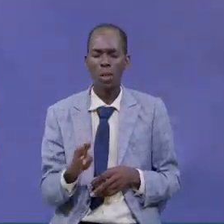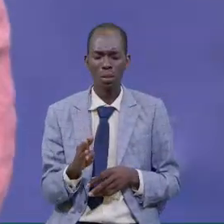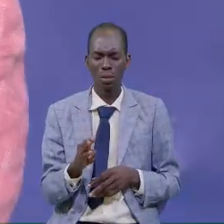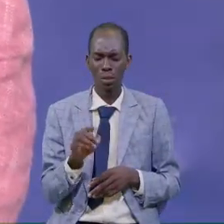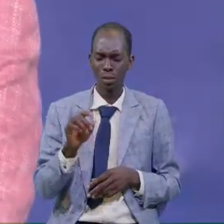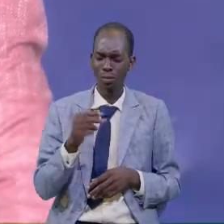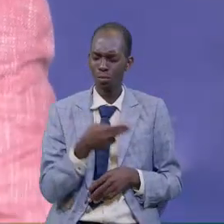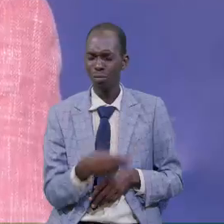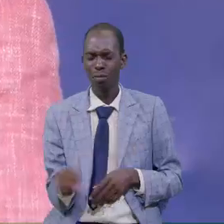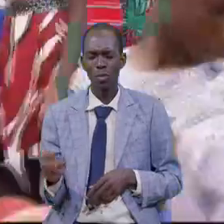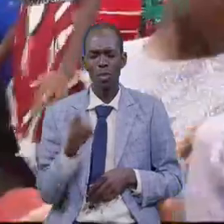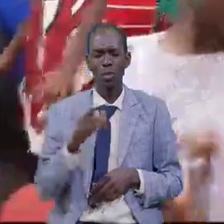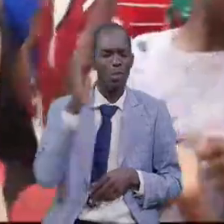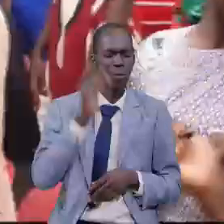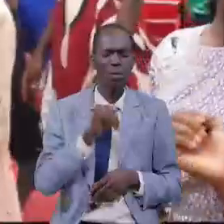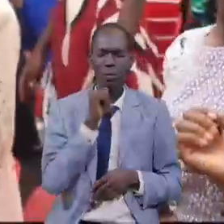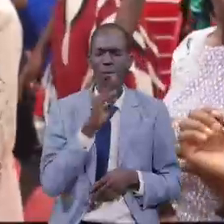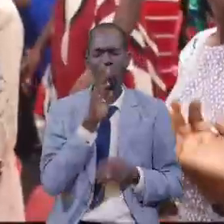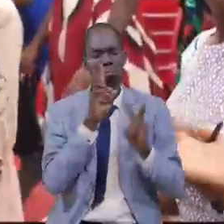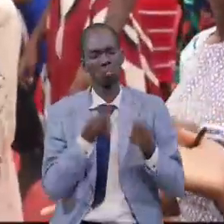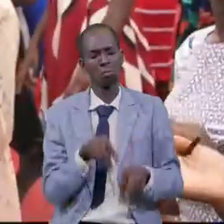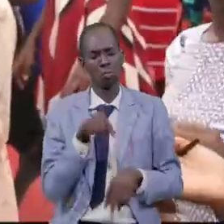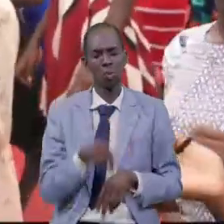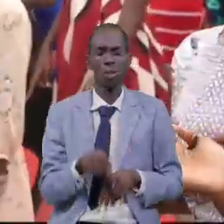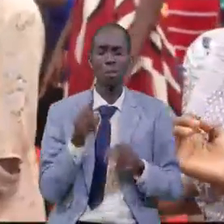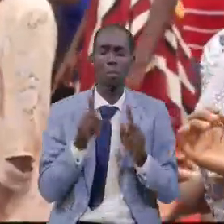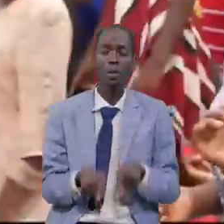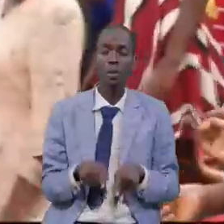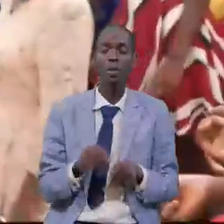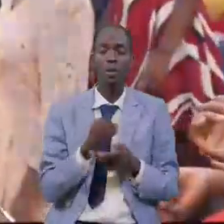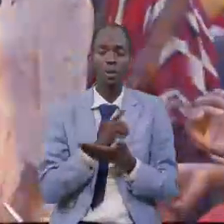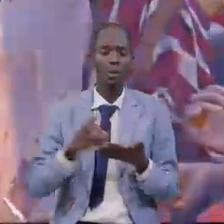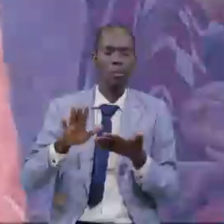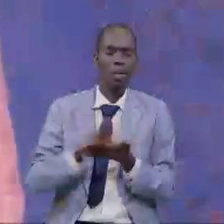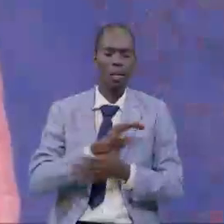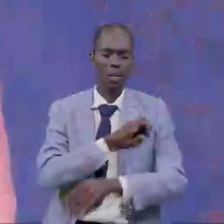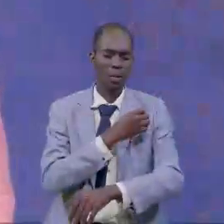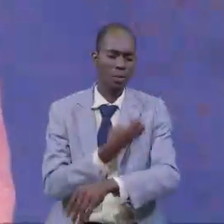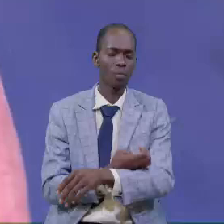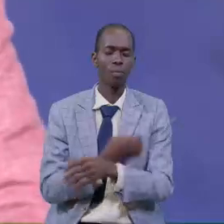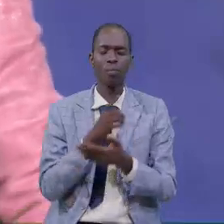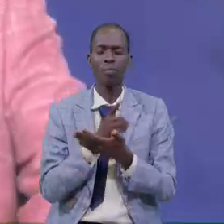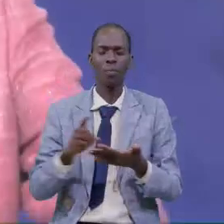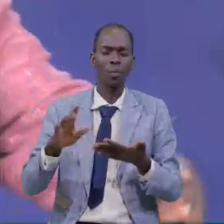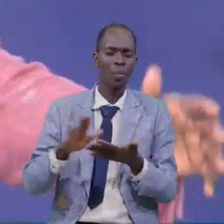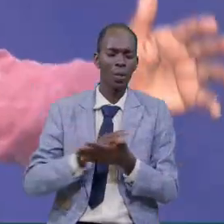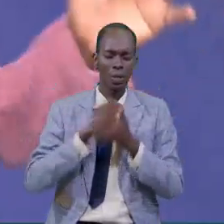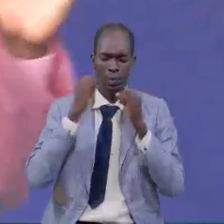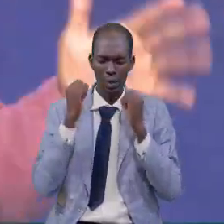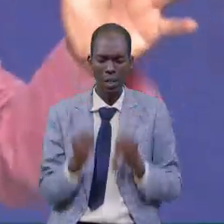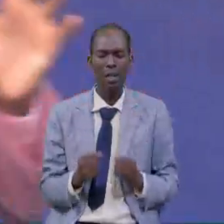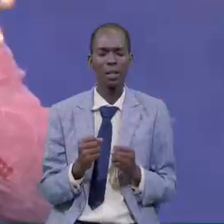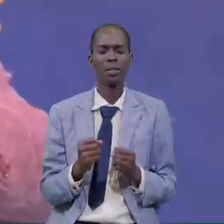be a run-down person. Divine energy, divine power, and